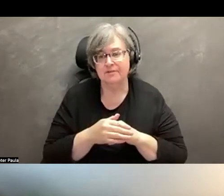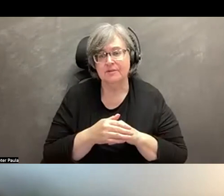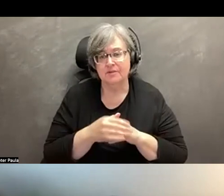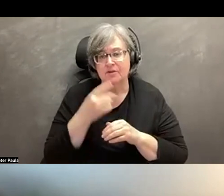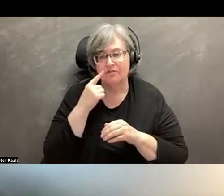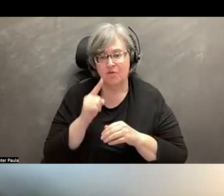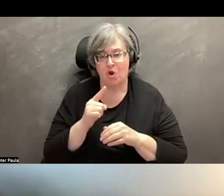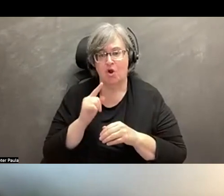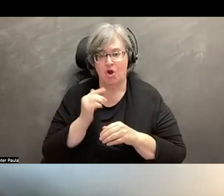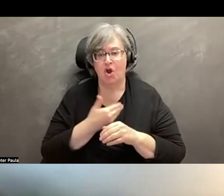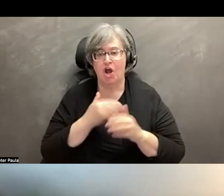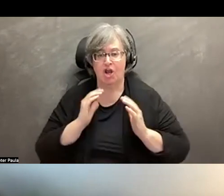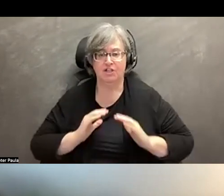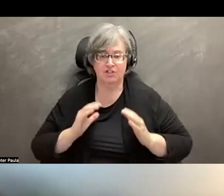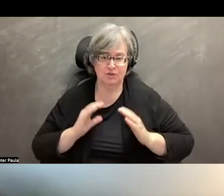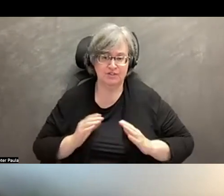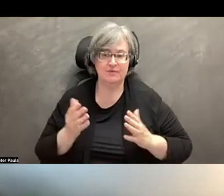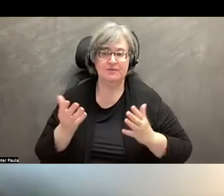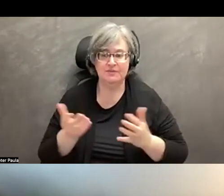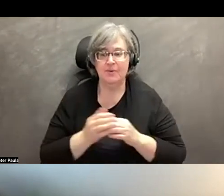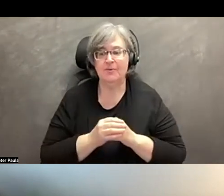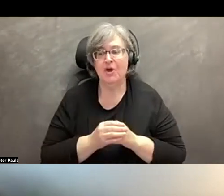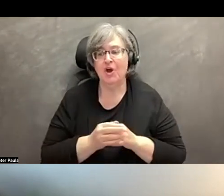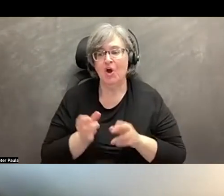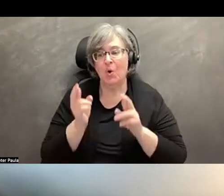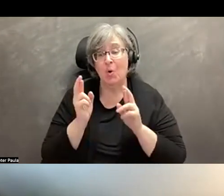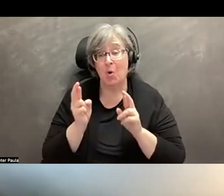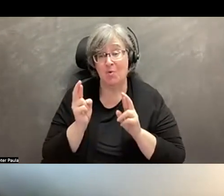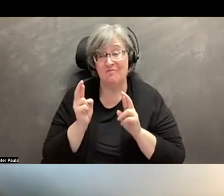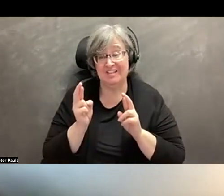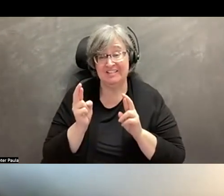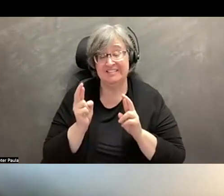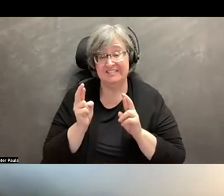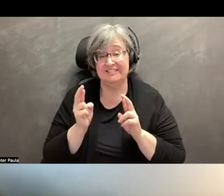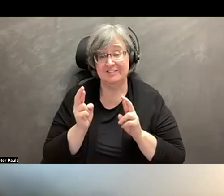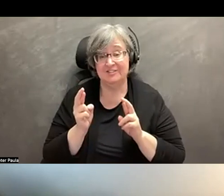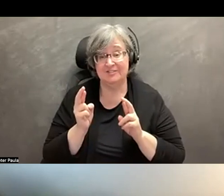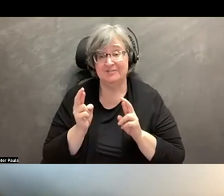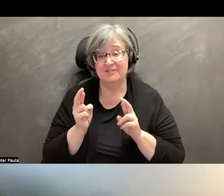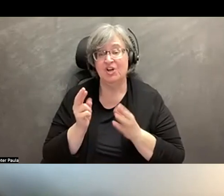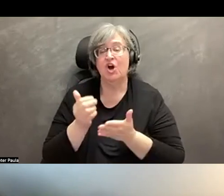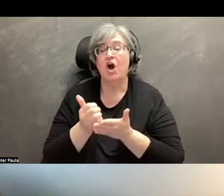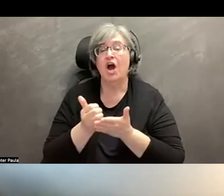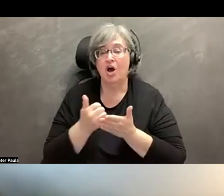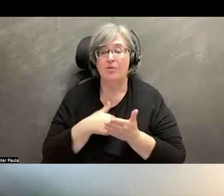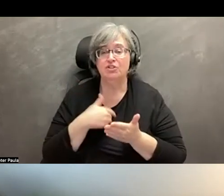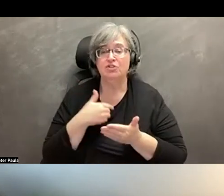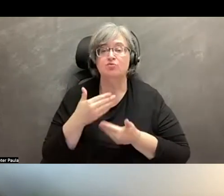for our constituents. So hopefully that will help us move this